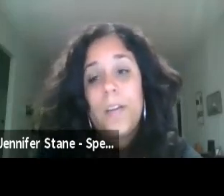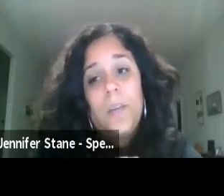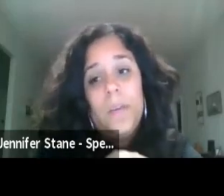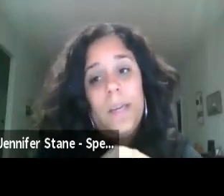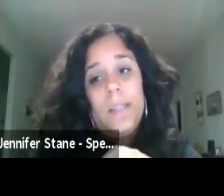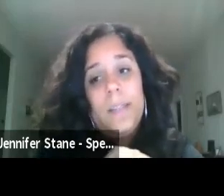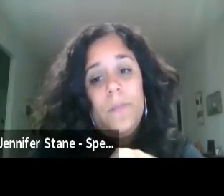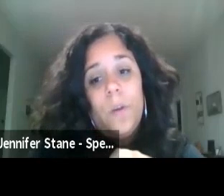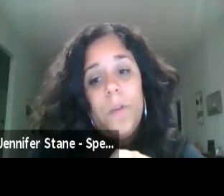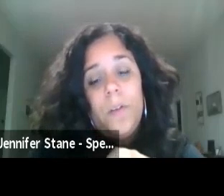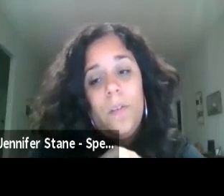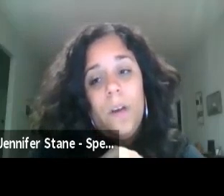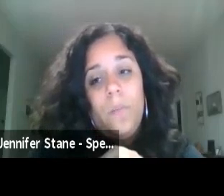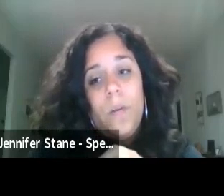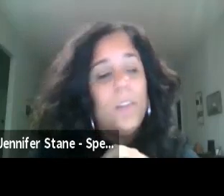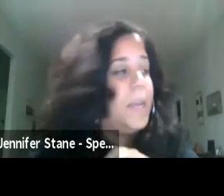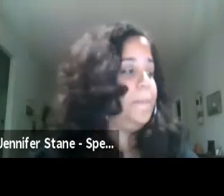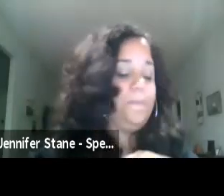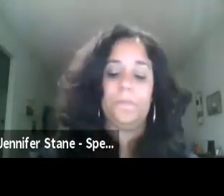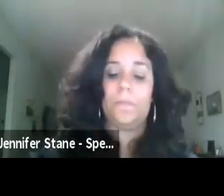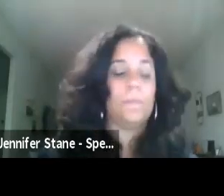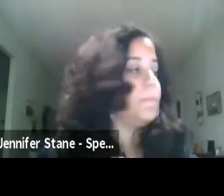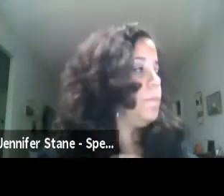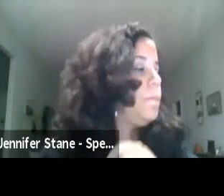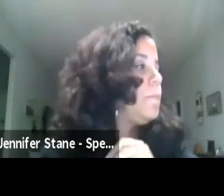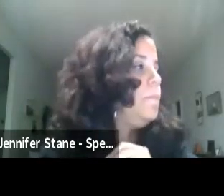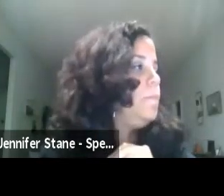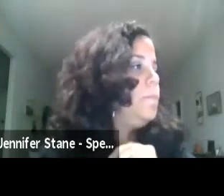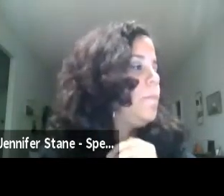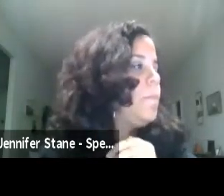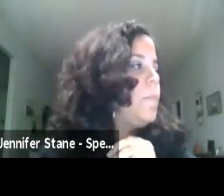and I'll keep you guys informed on what it looks like.